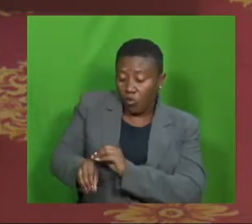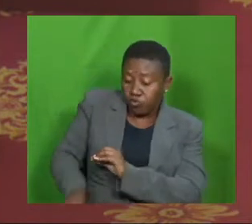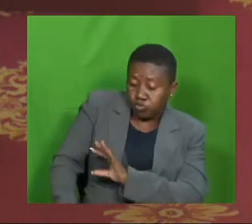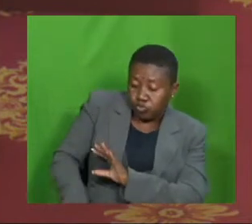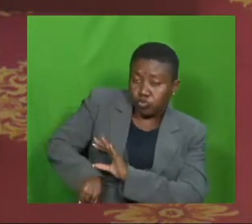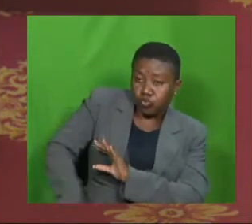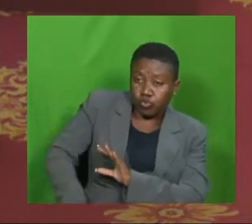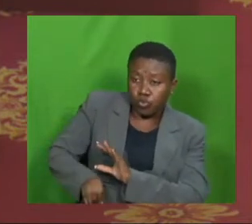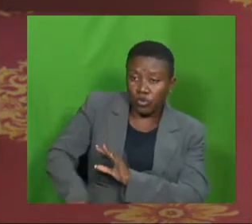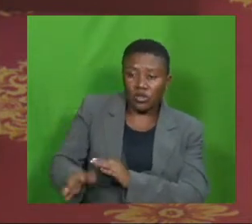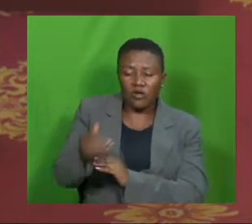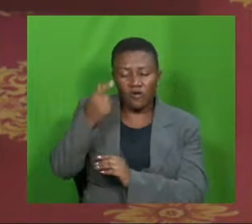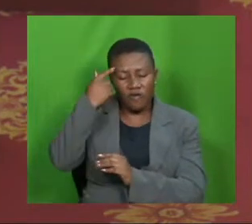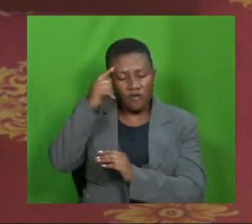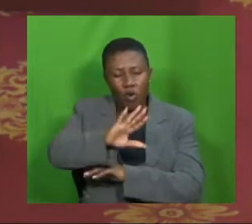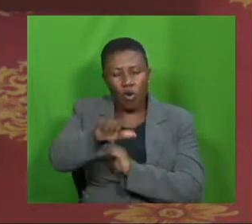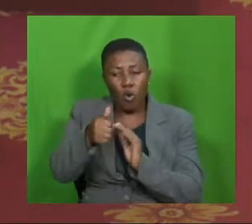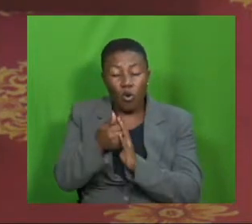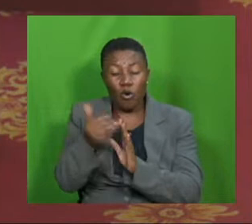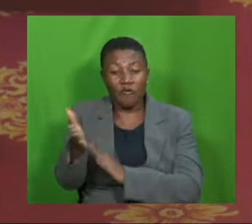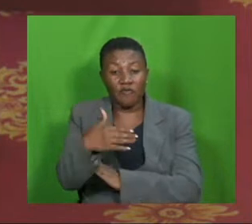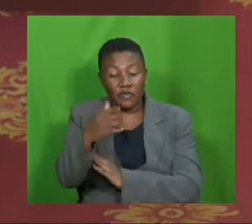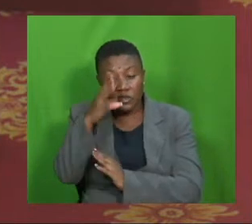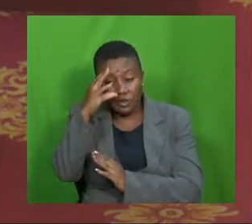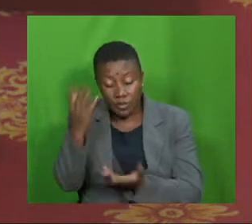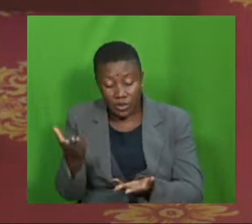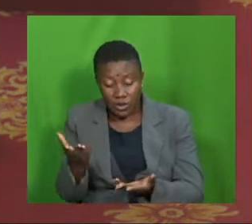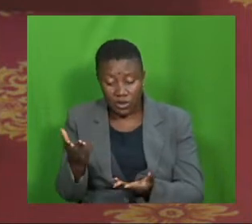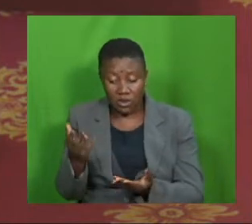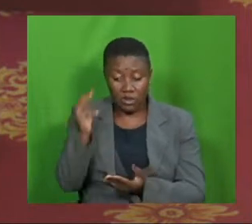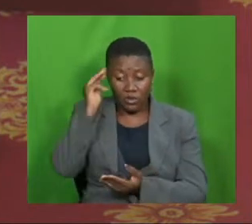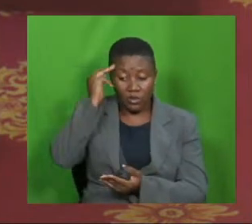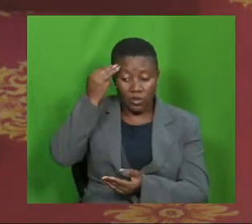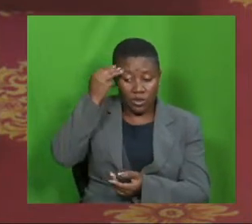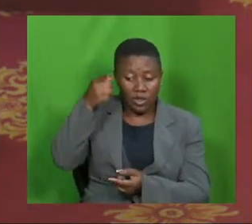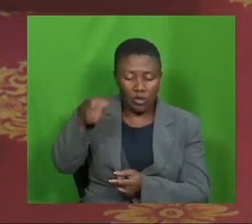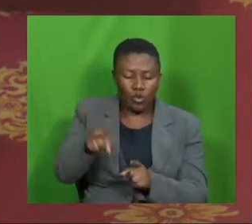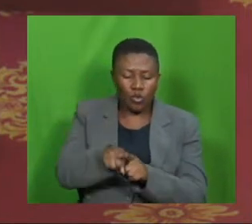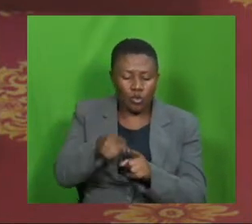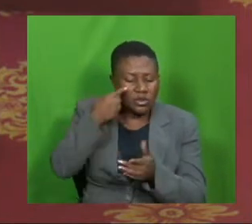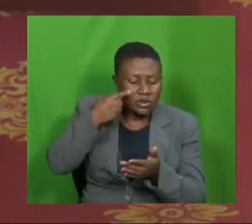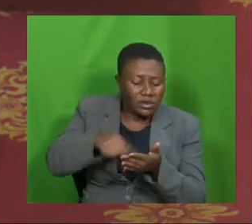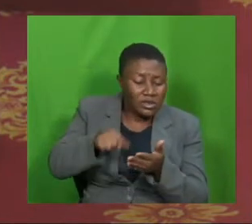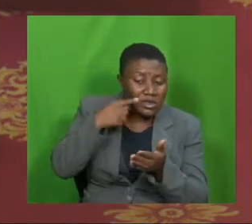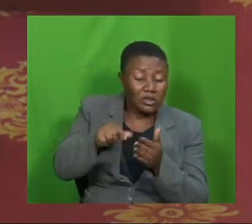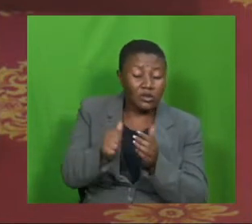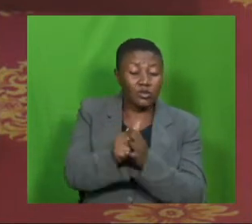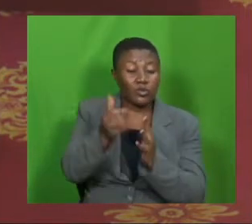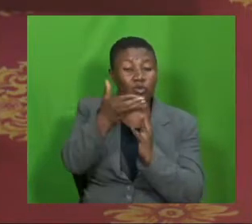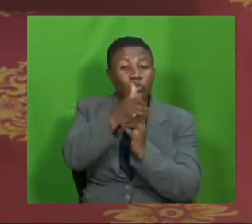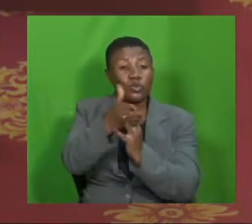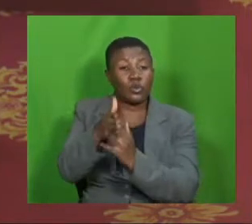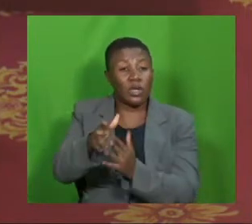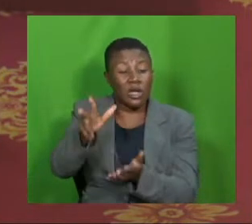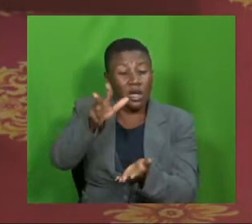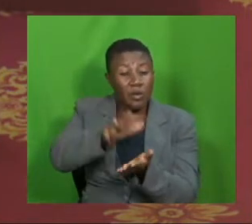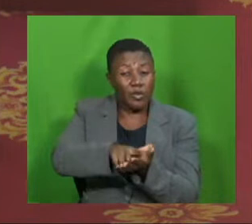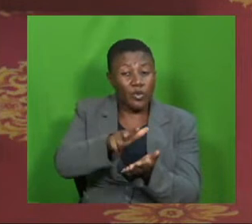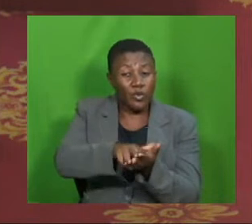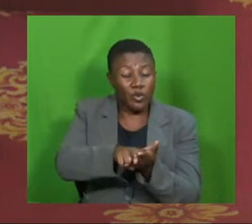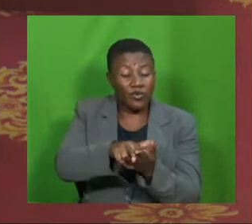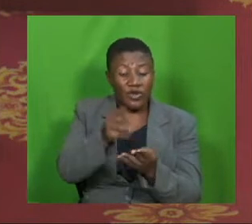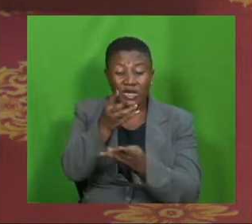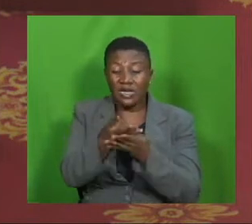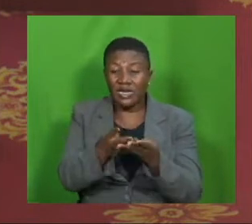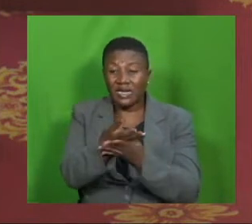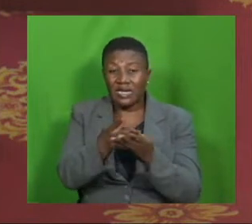to these fisher folks. The ministry has also initiated the distribution of approved fishing nets to